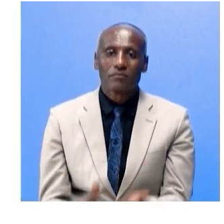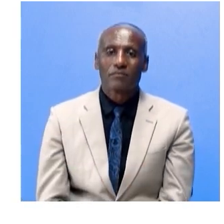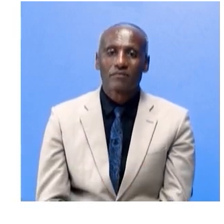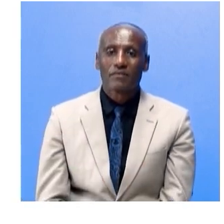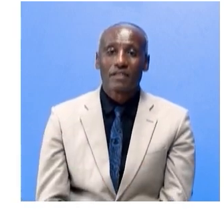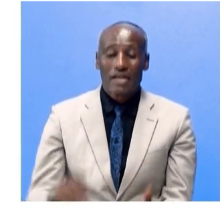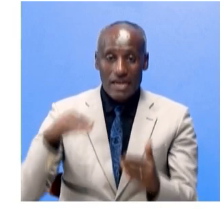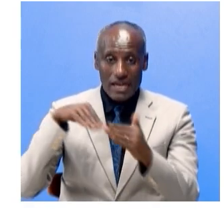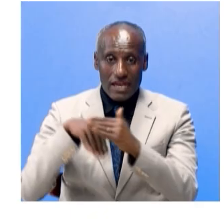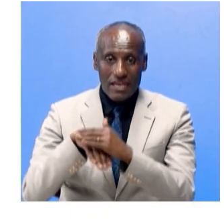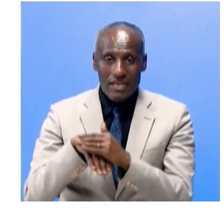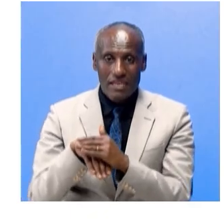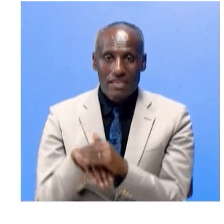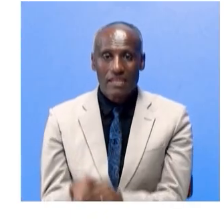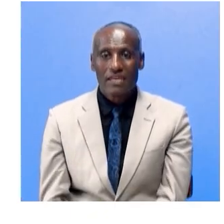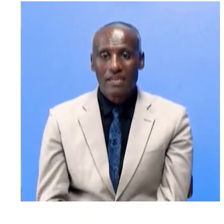in